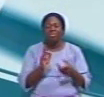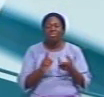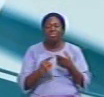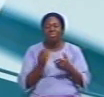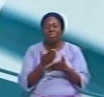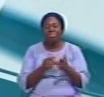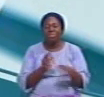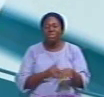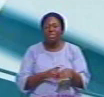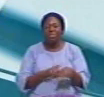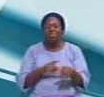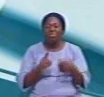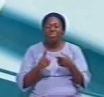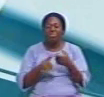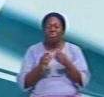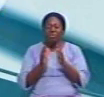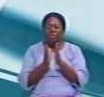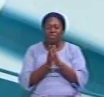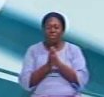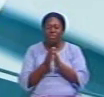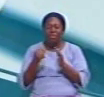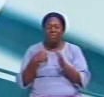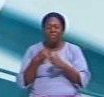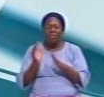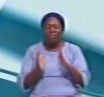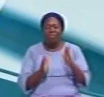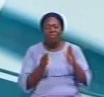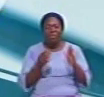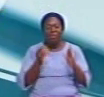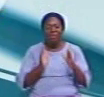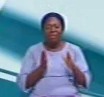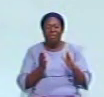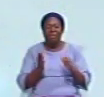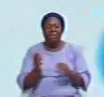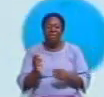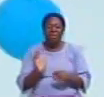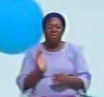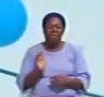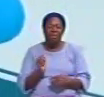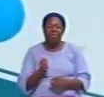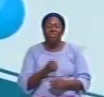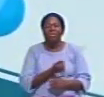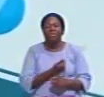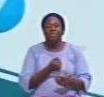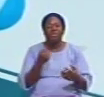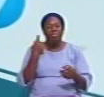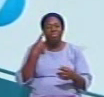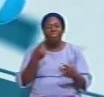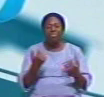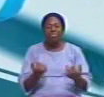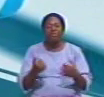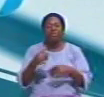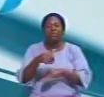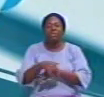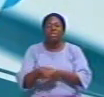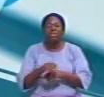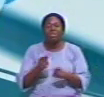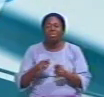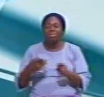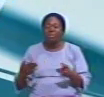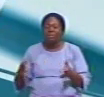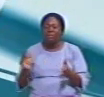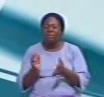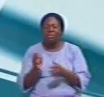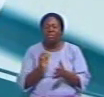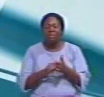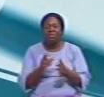pray. We are preparing ourselves for tonight. Great things will the Lord be able to